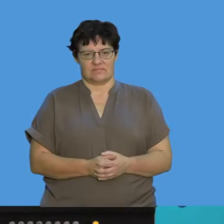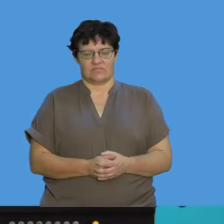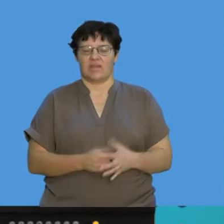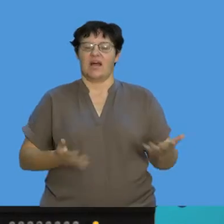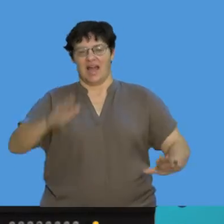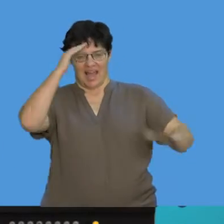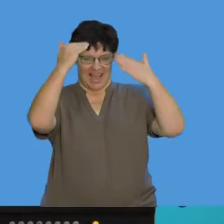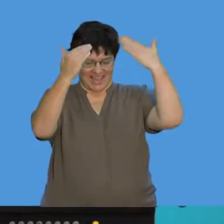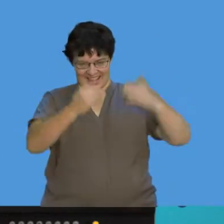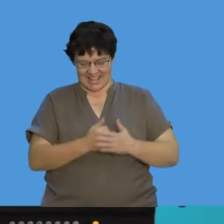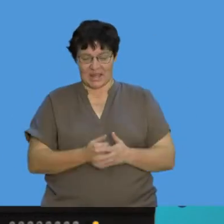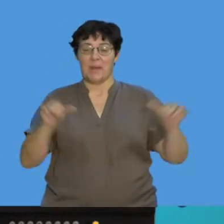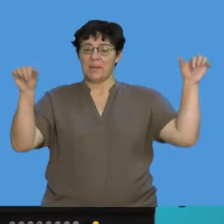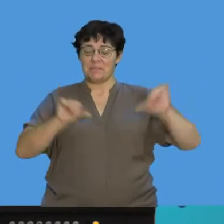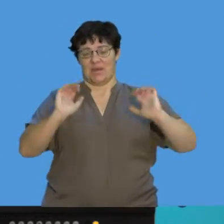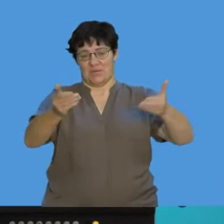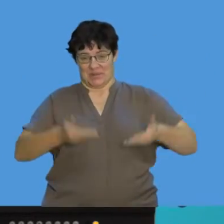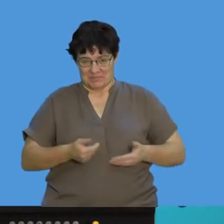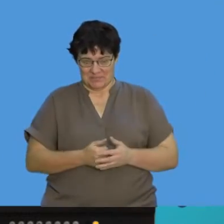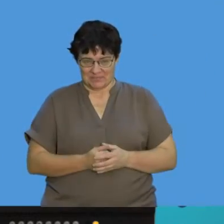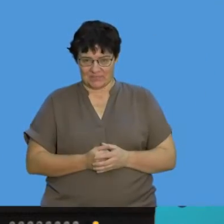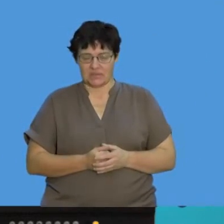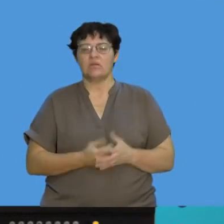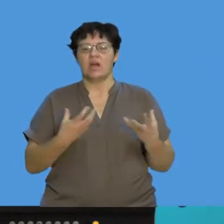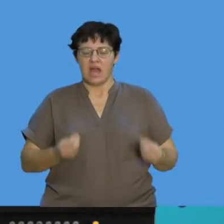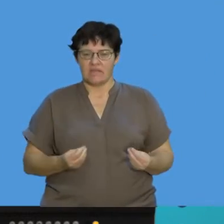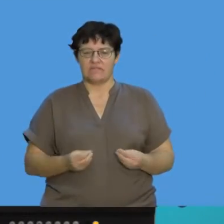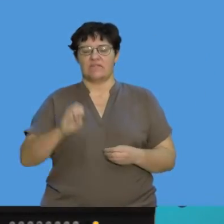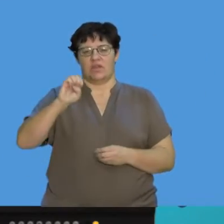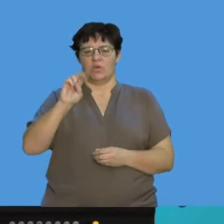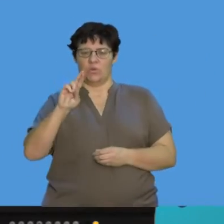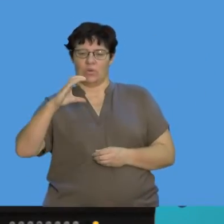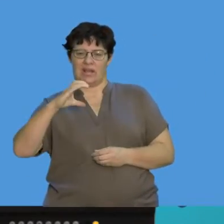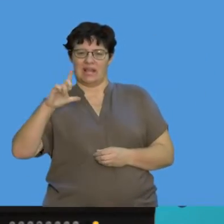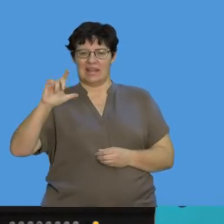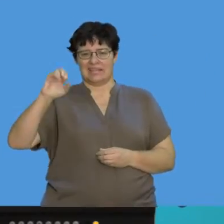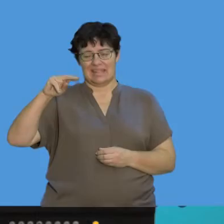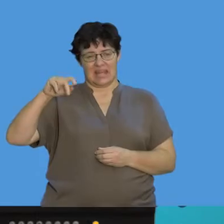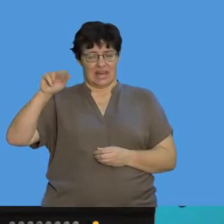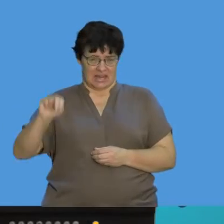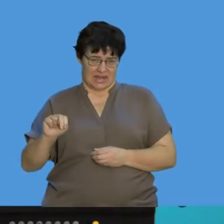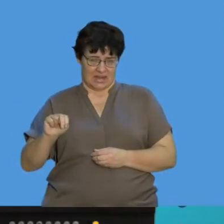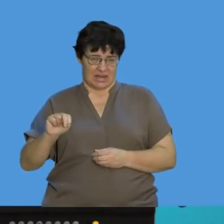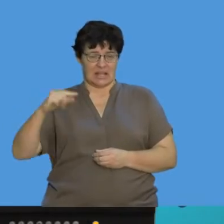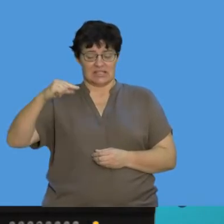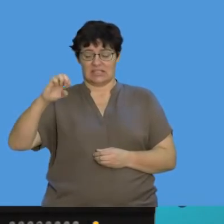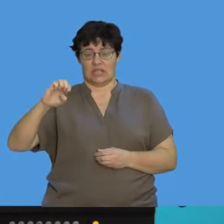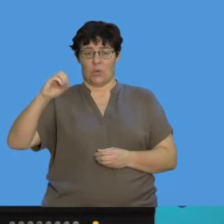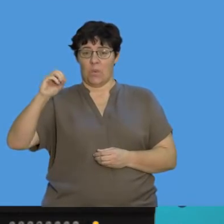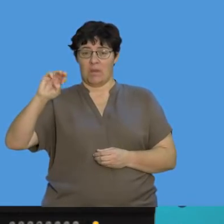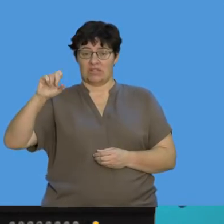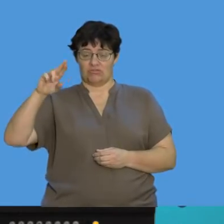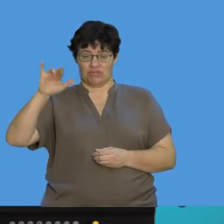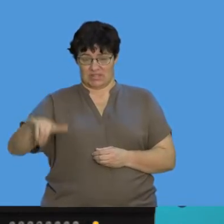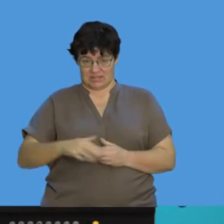Hi guys, welcome back. So we are still busy with some Euclidean geometry, specifically similarity, right? Now,